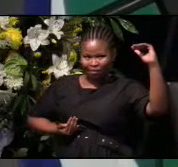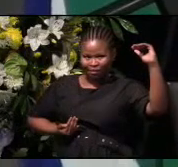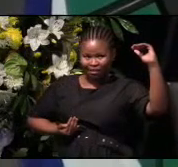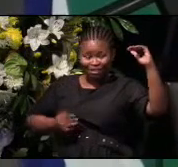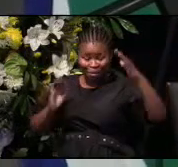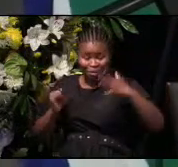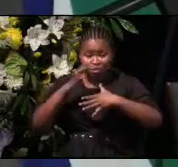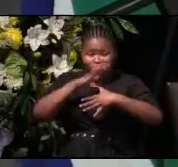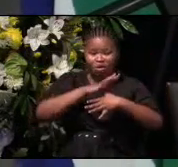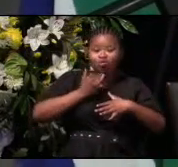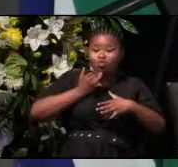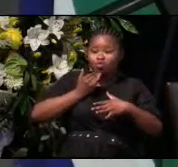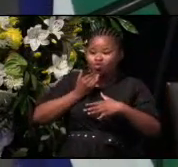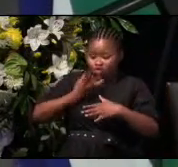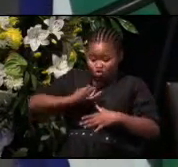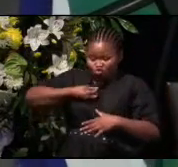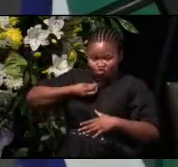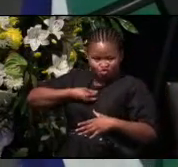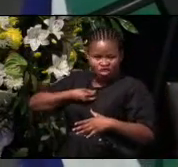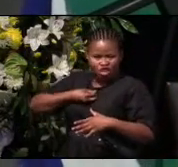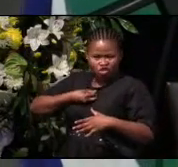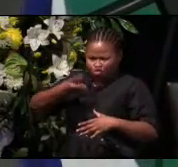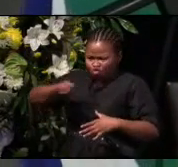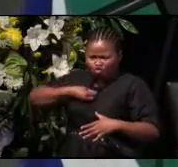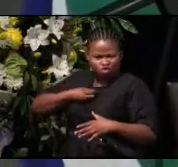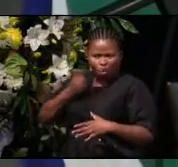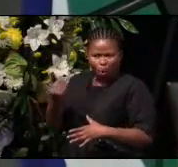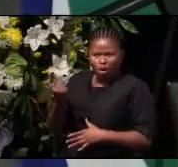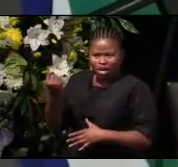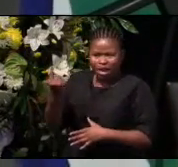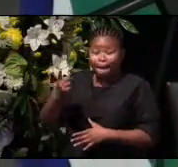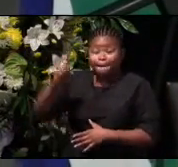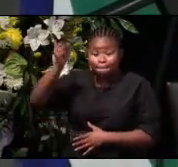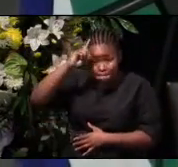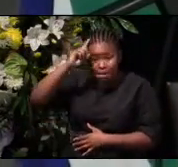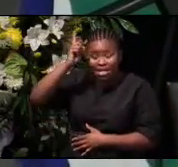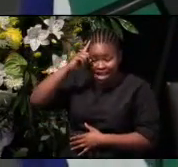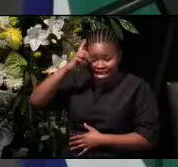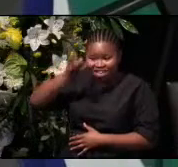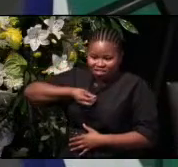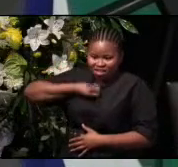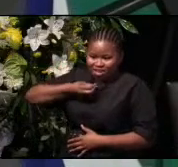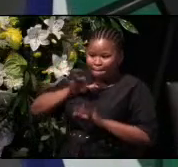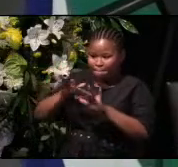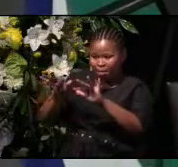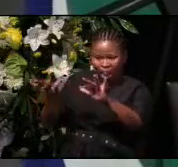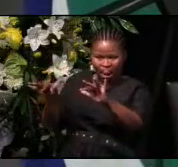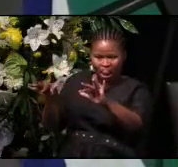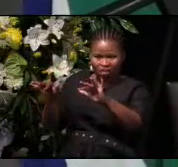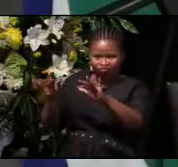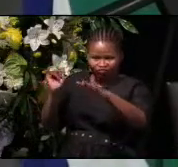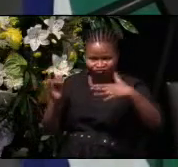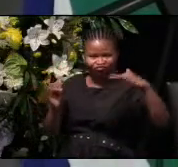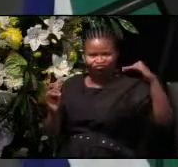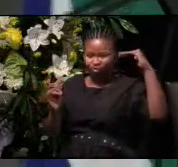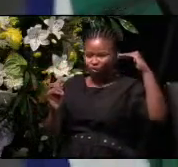predominantly is youth not only youth black young people dominantly